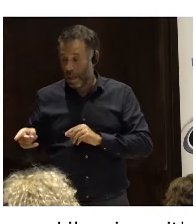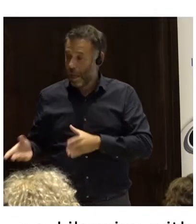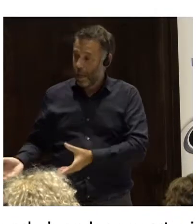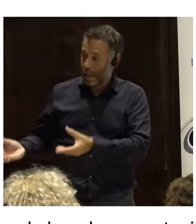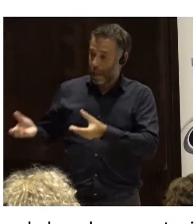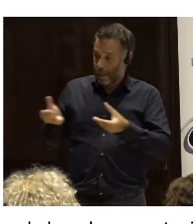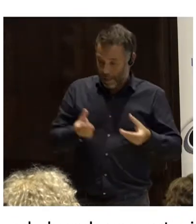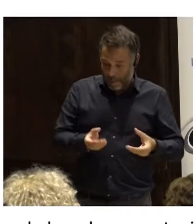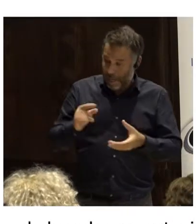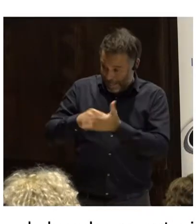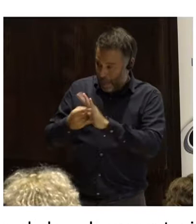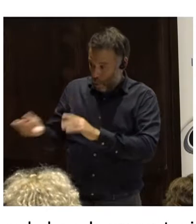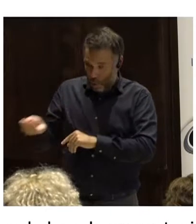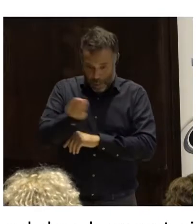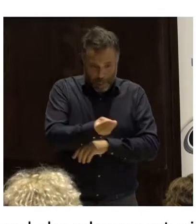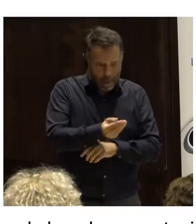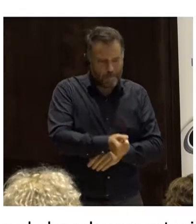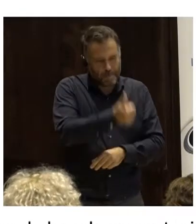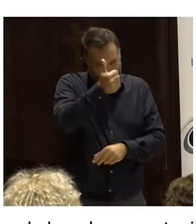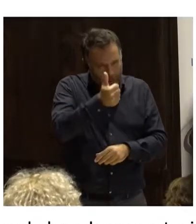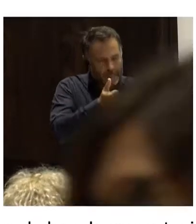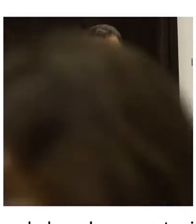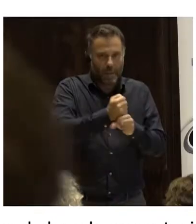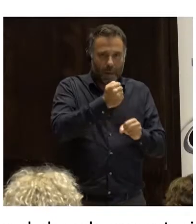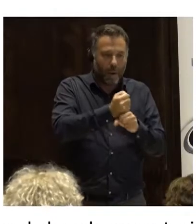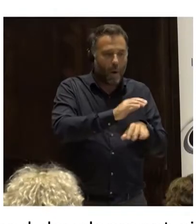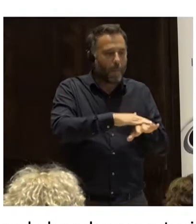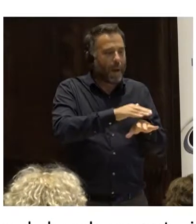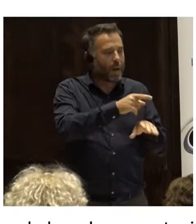the playmates can focus more on the play.